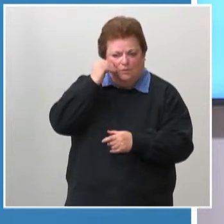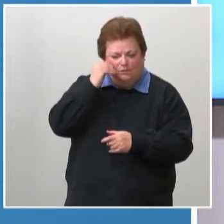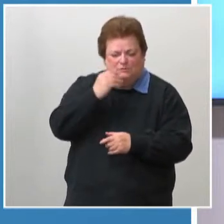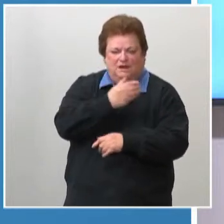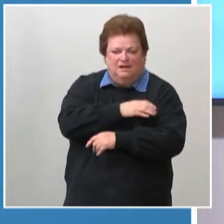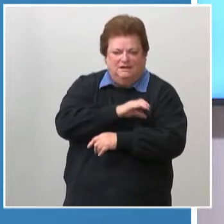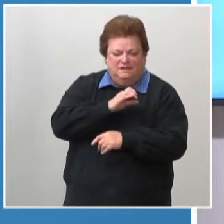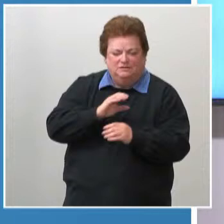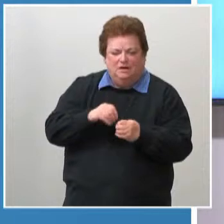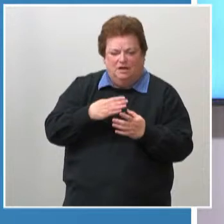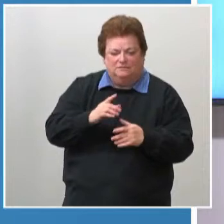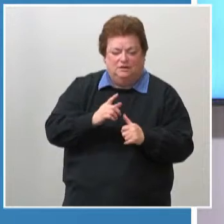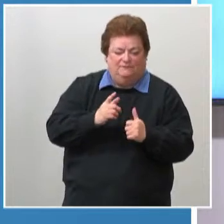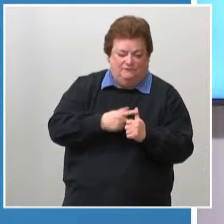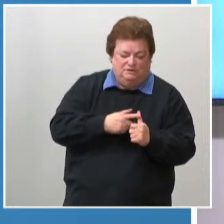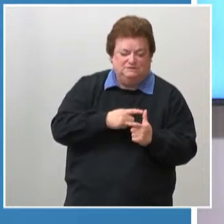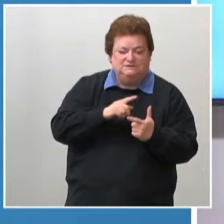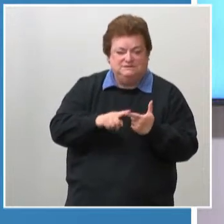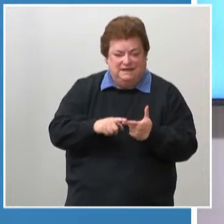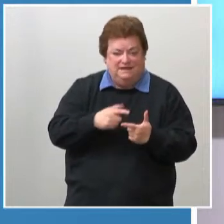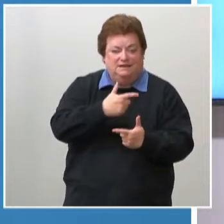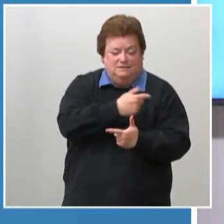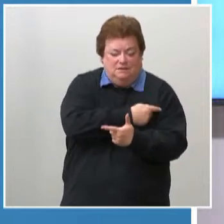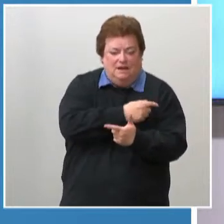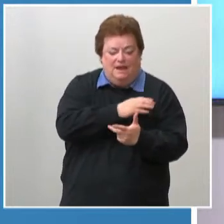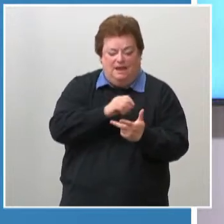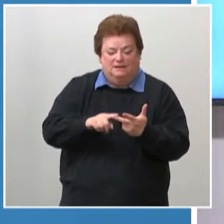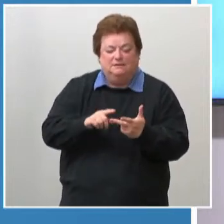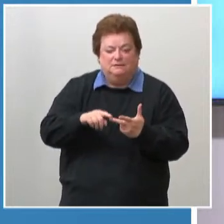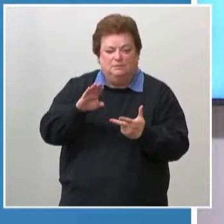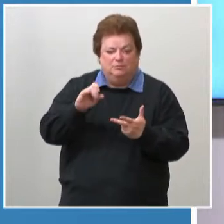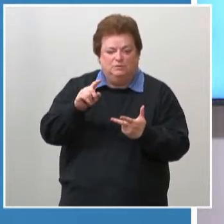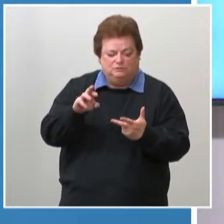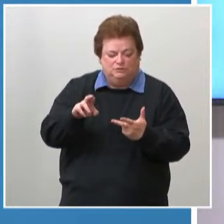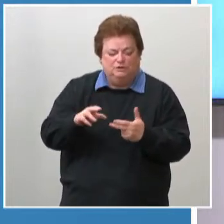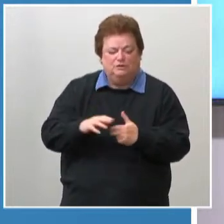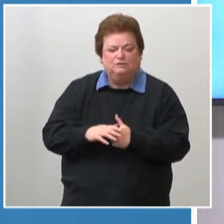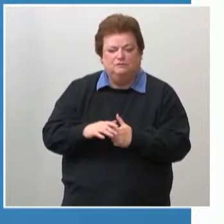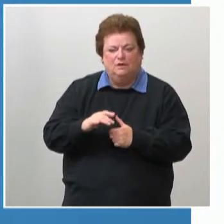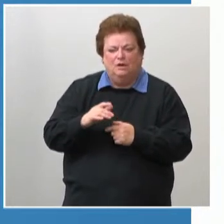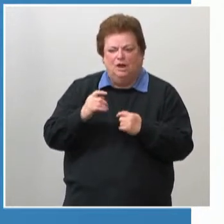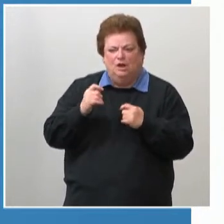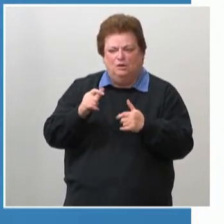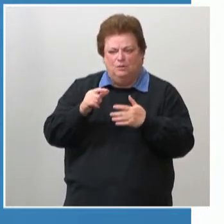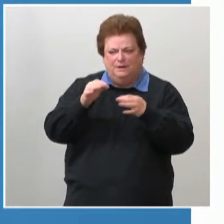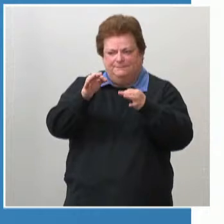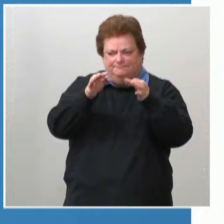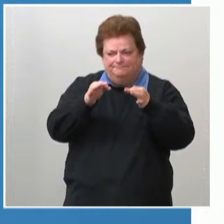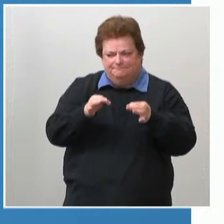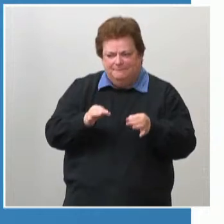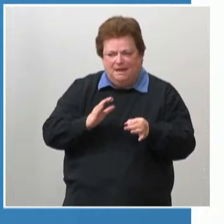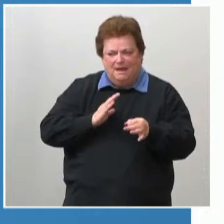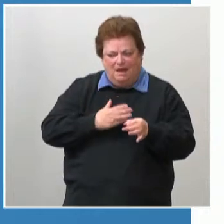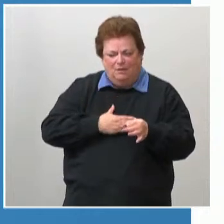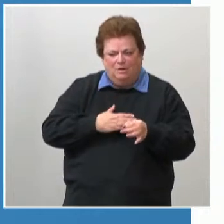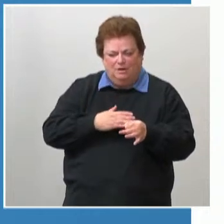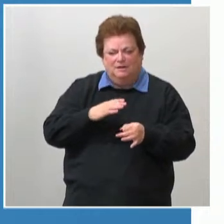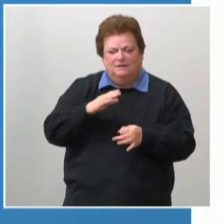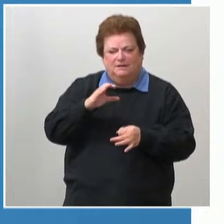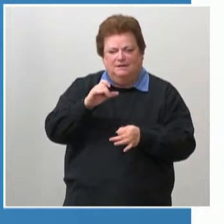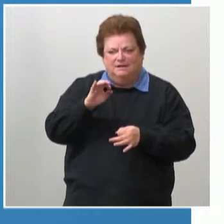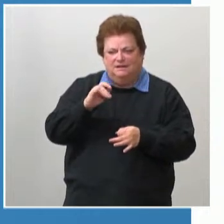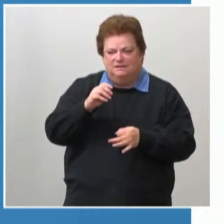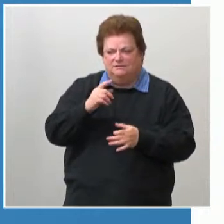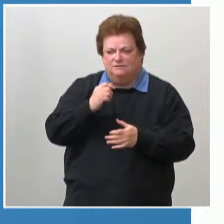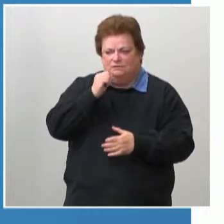offer first and second doses as well as boosters. So here's a quick rundown of our upcoming clinics. Tomorrow